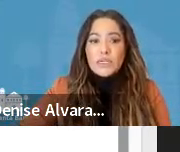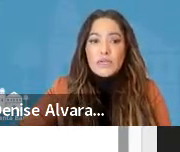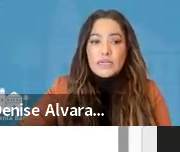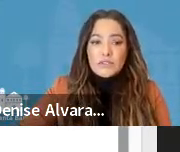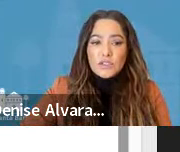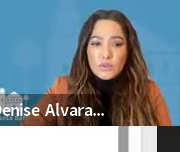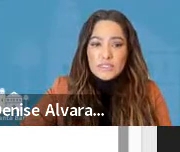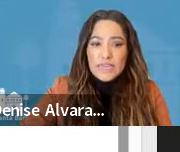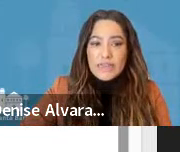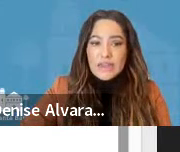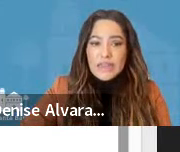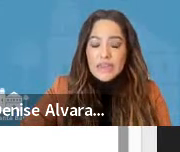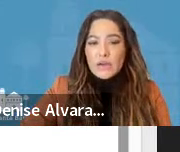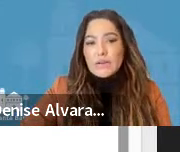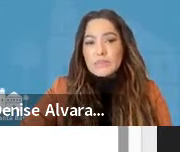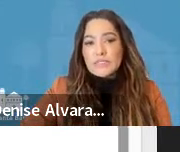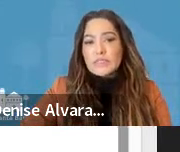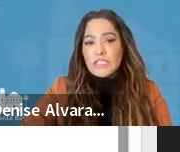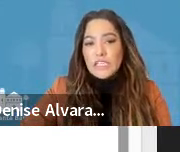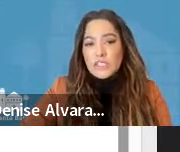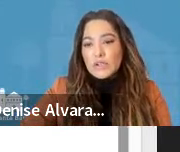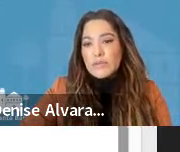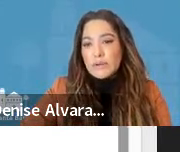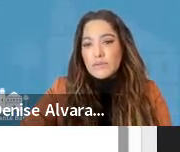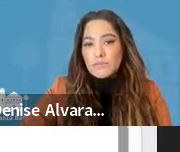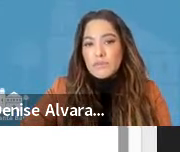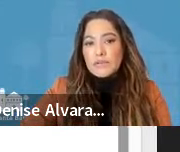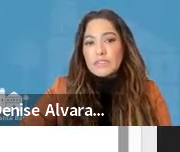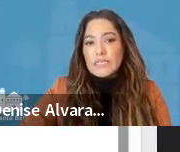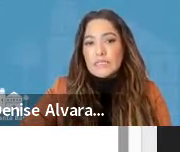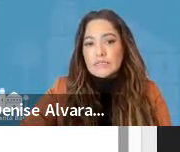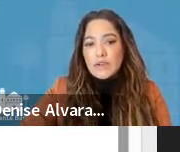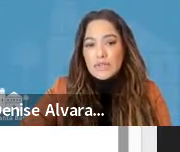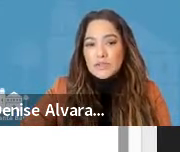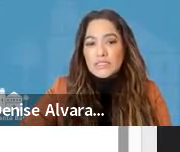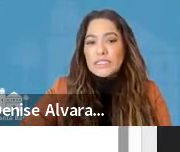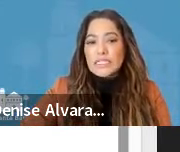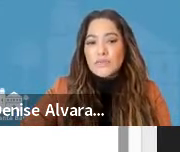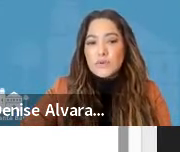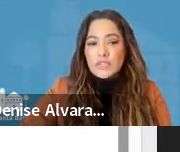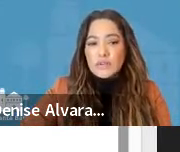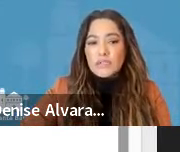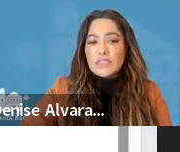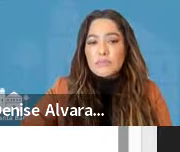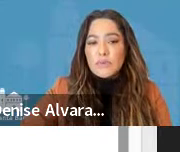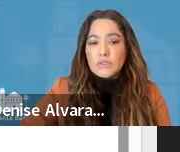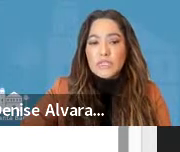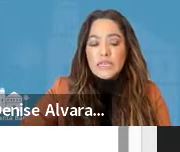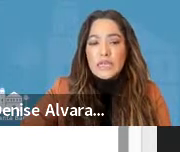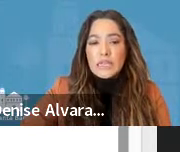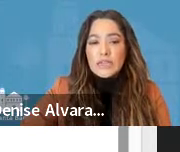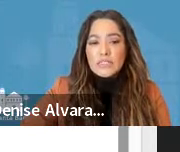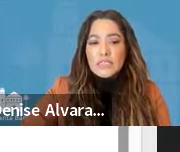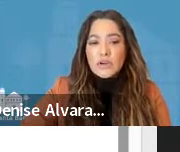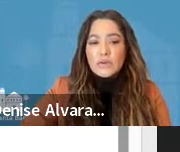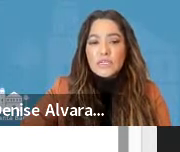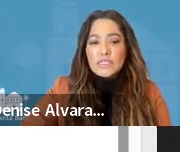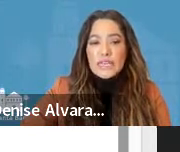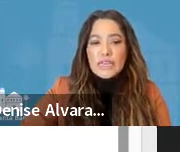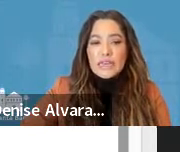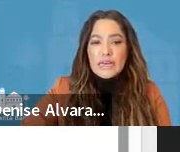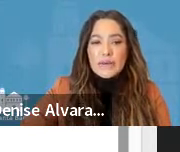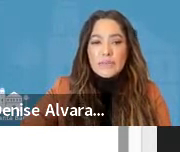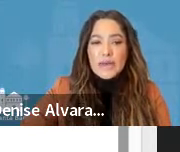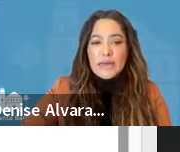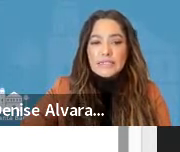include student data and outcomes, teacher input from PLCs, our literacy task force, our principals, literacy